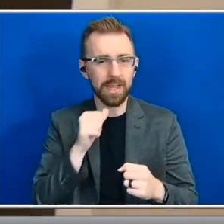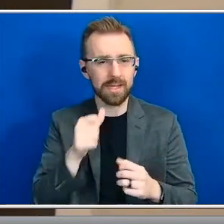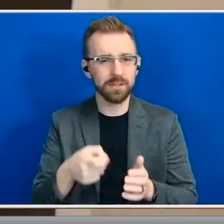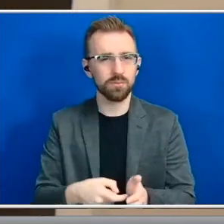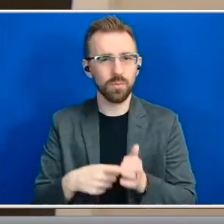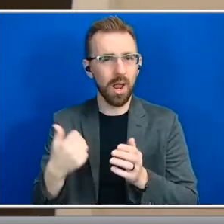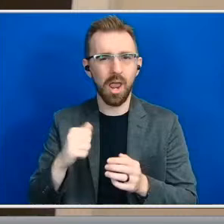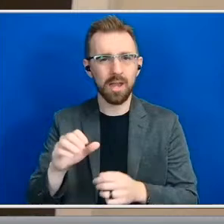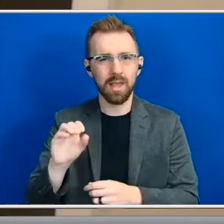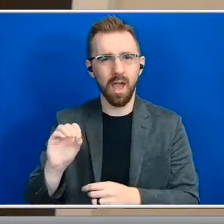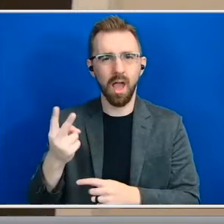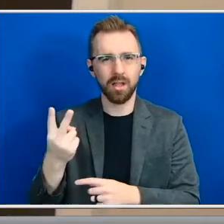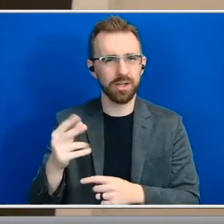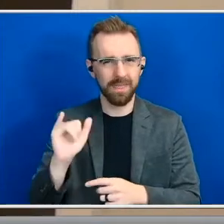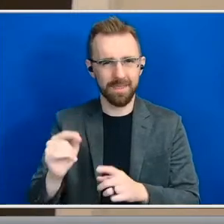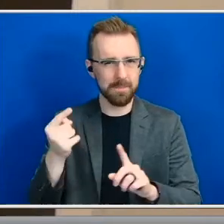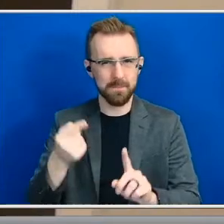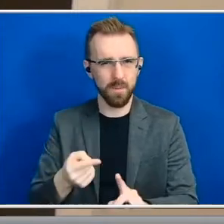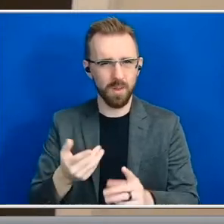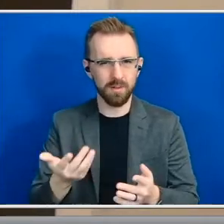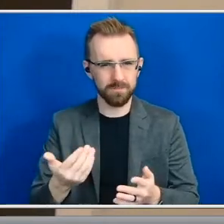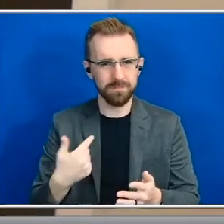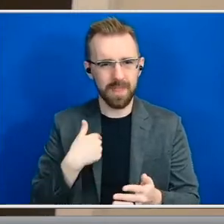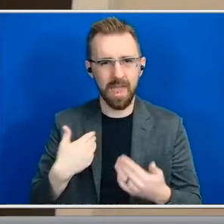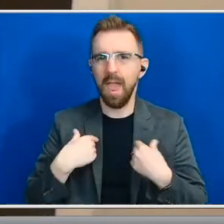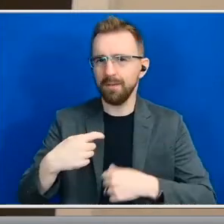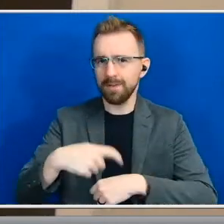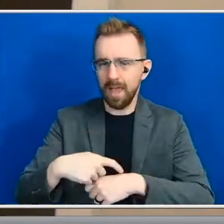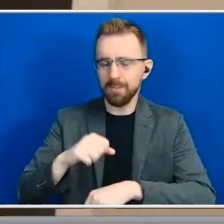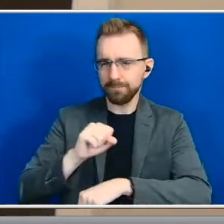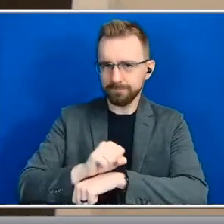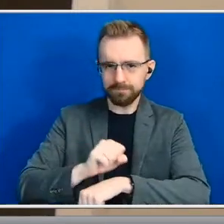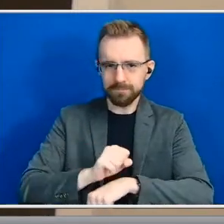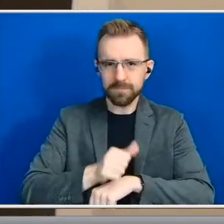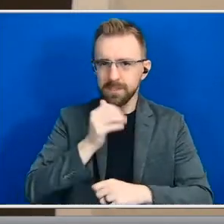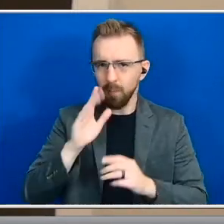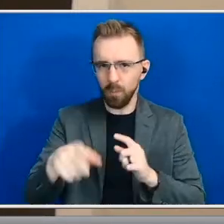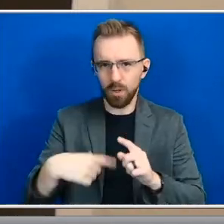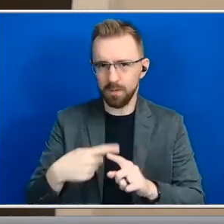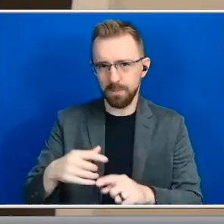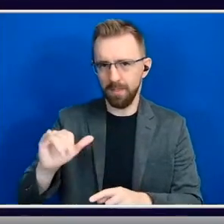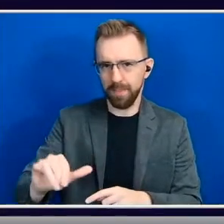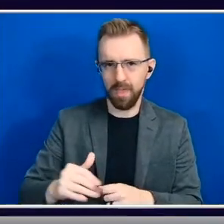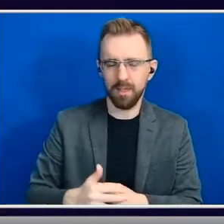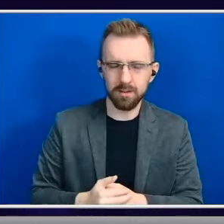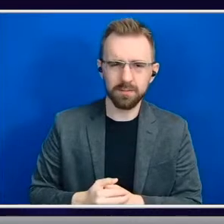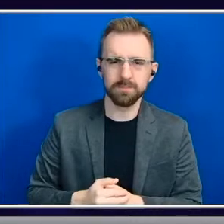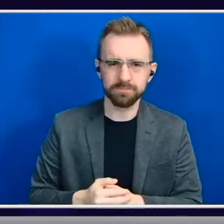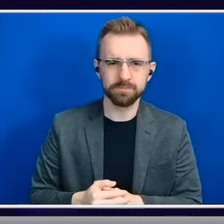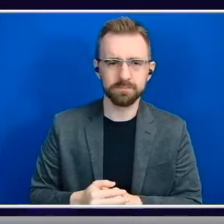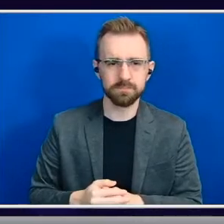oxygen at that point. And I have time to work and not worry about that. And that allows